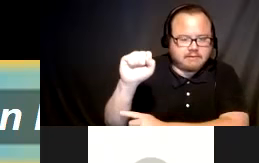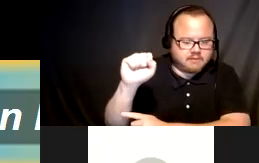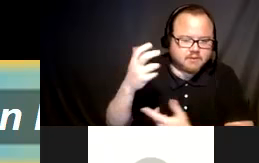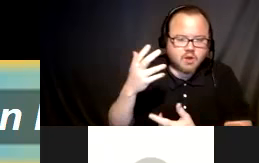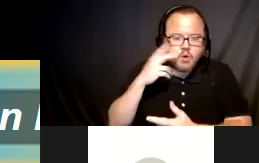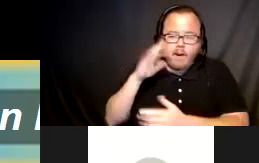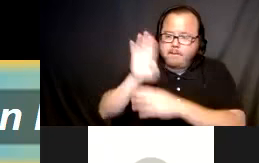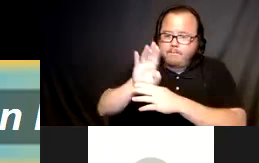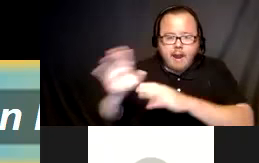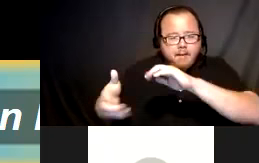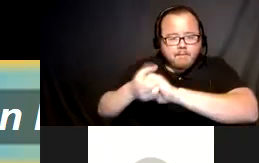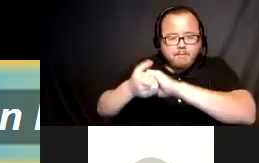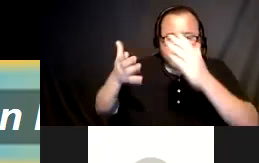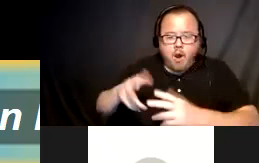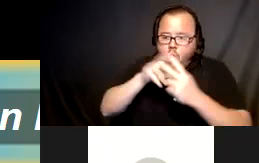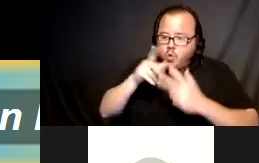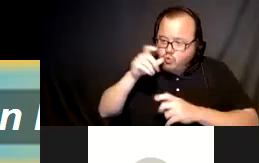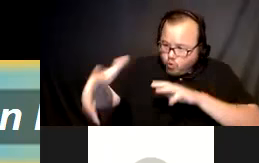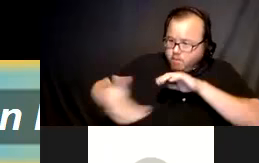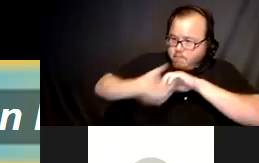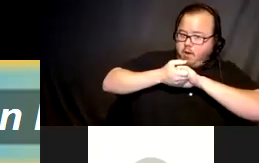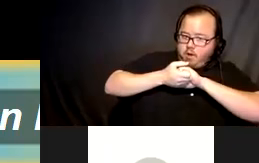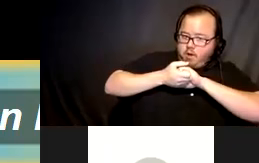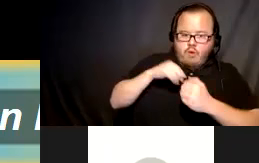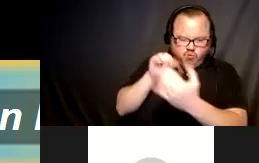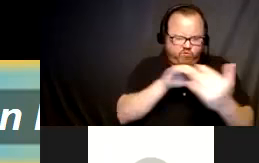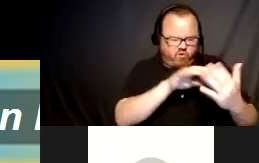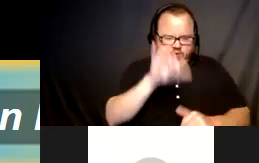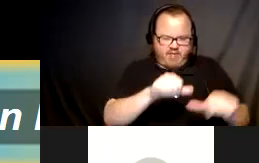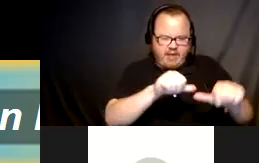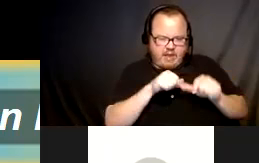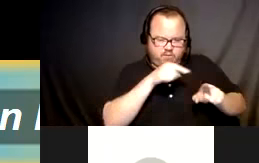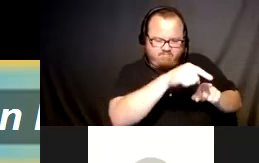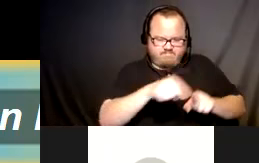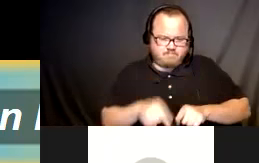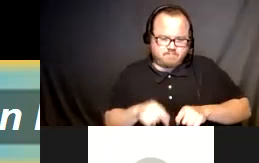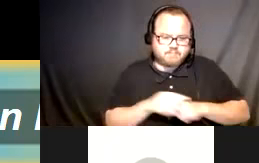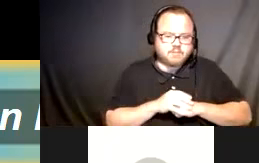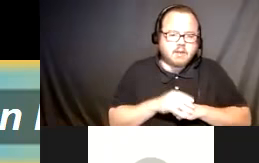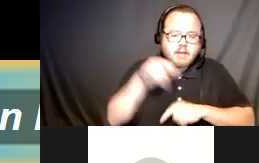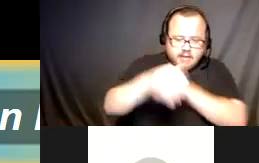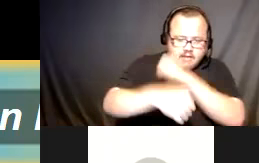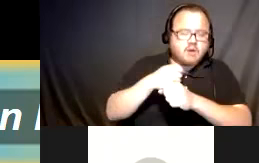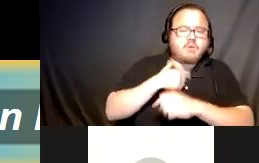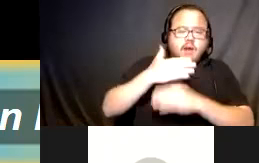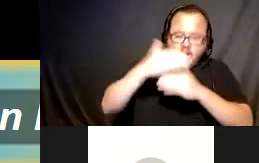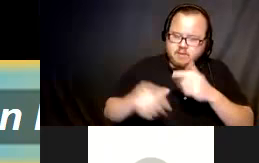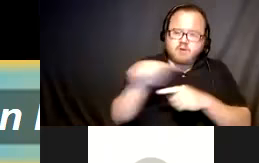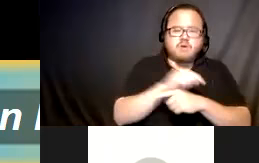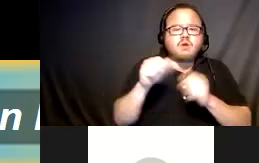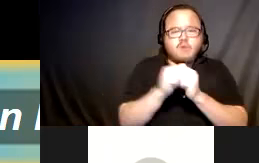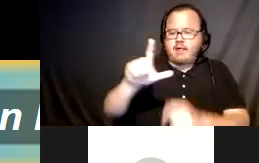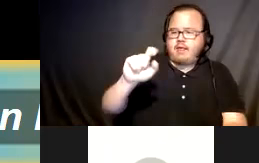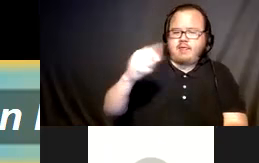who would partner with us in addressing those areas. This year, we've been able to complete a training with a lethal